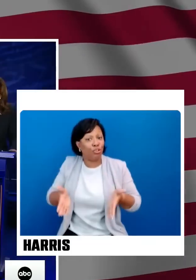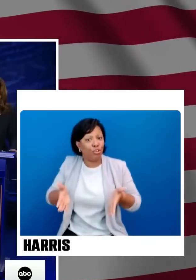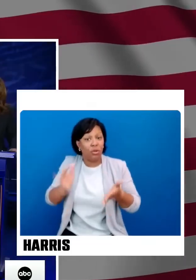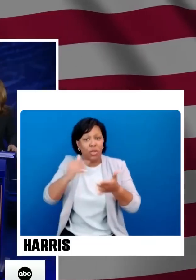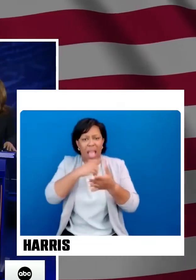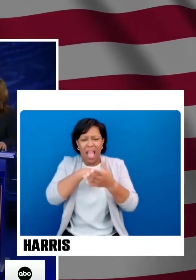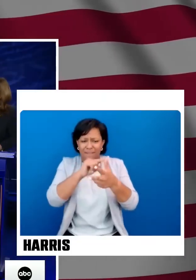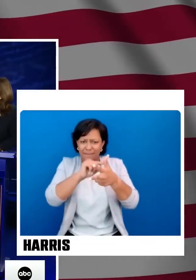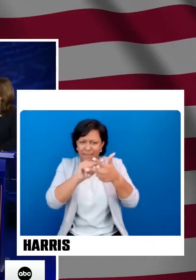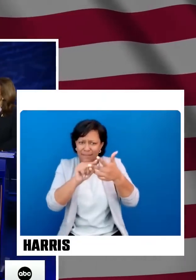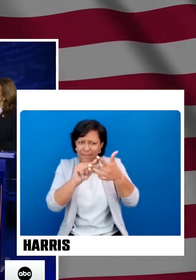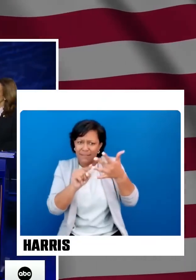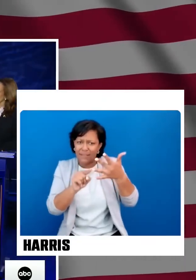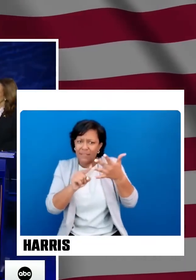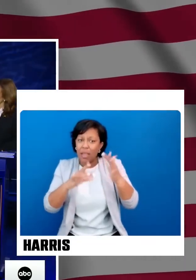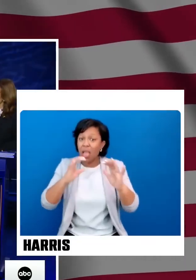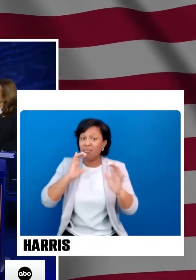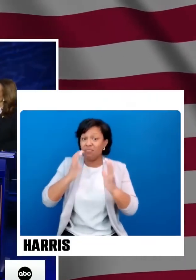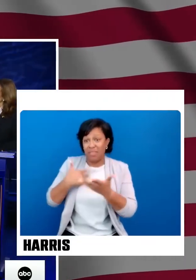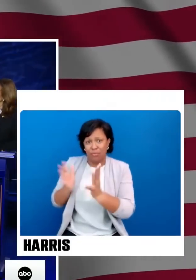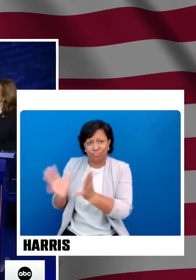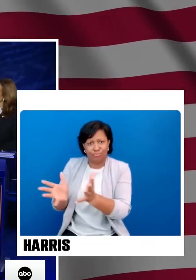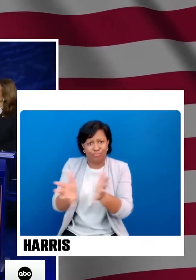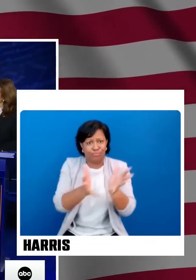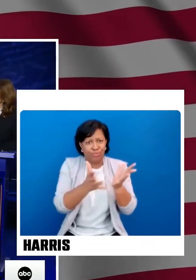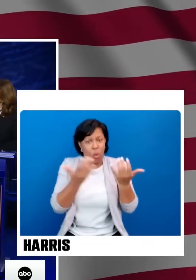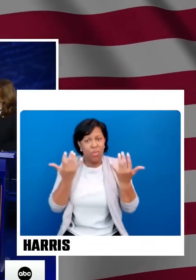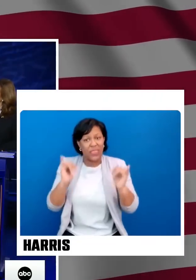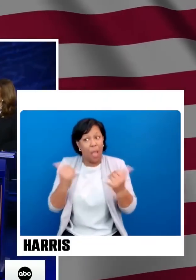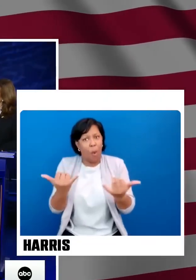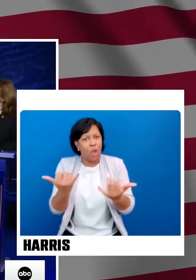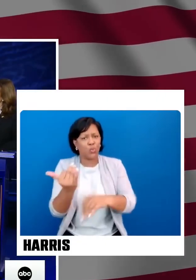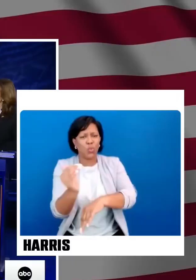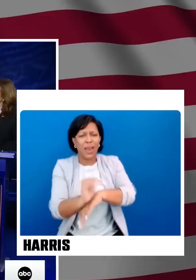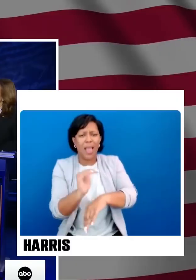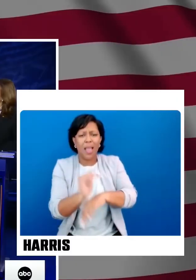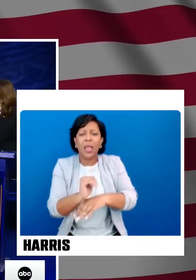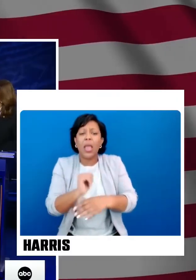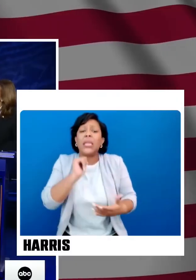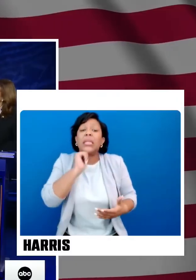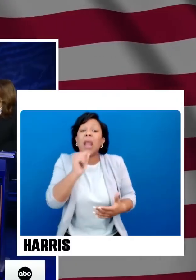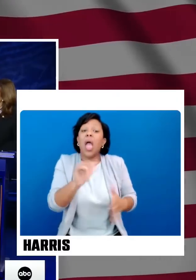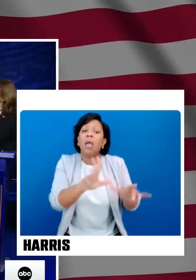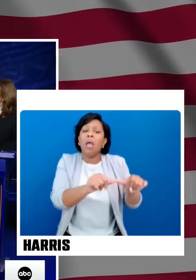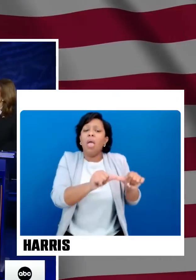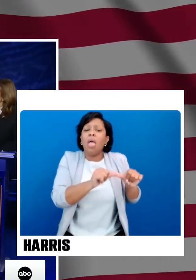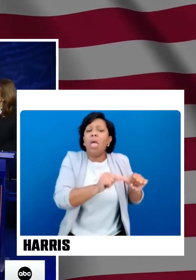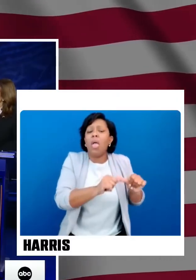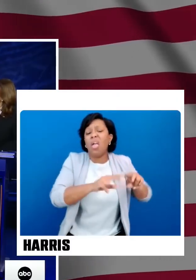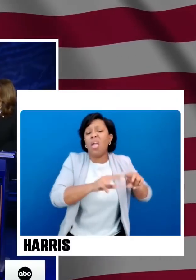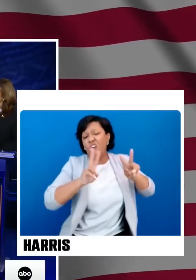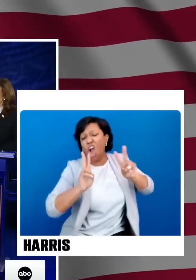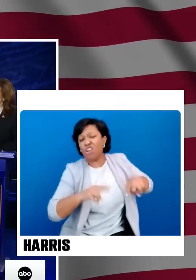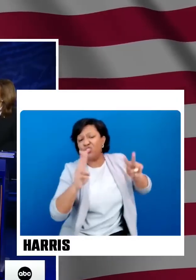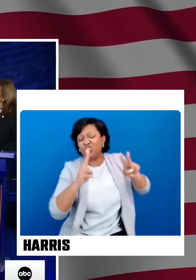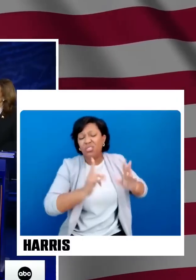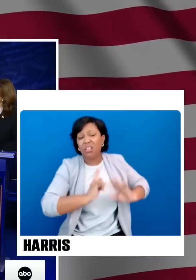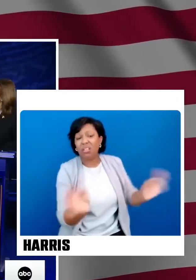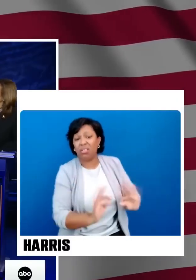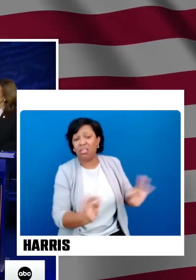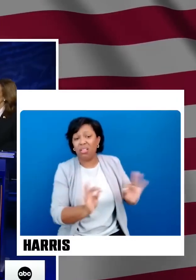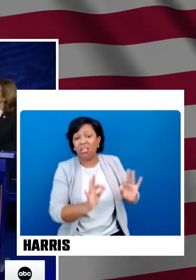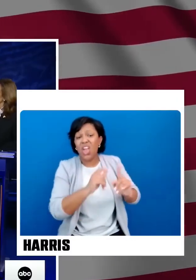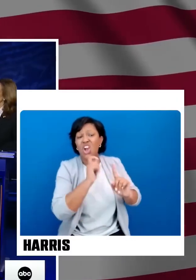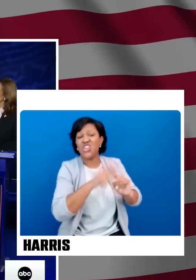tonight, as opposed to a conversation that is constantly about belittling and name-calling. Let's turn